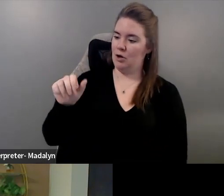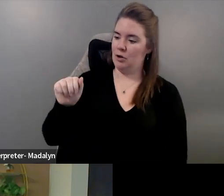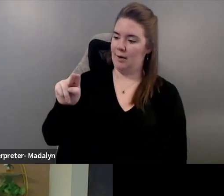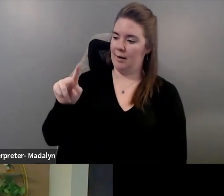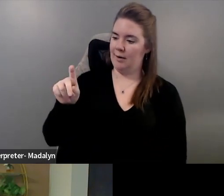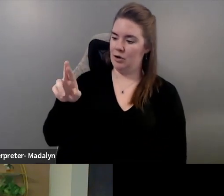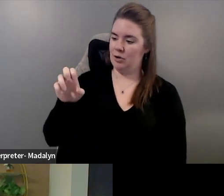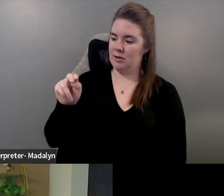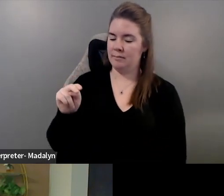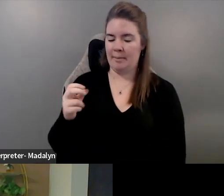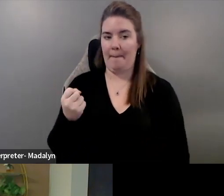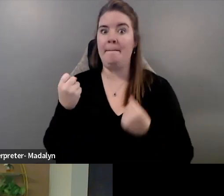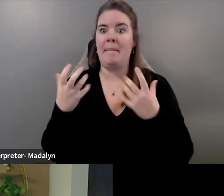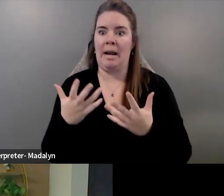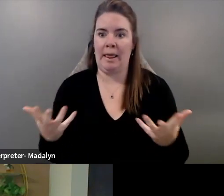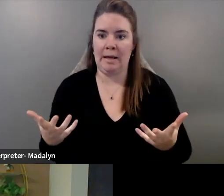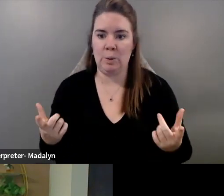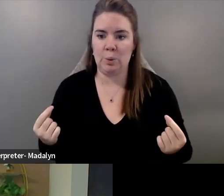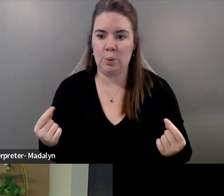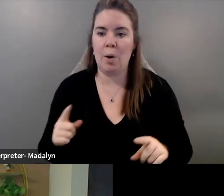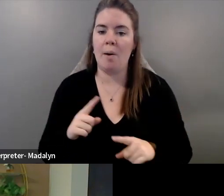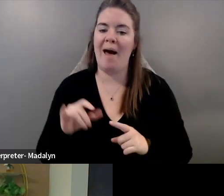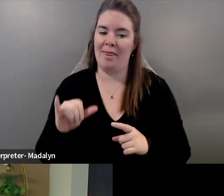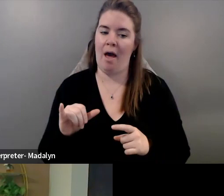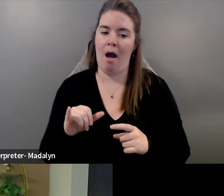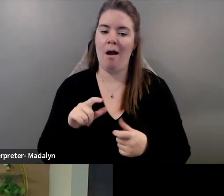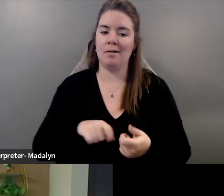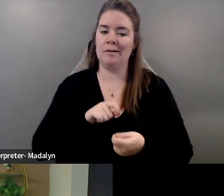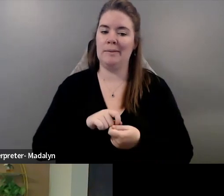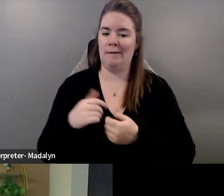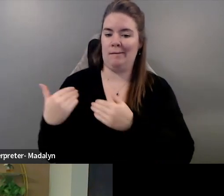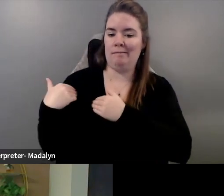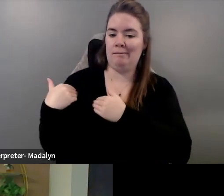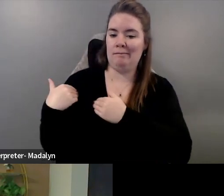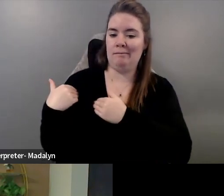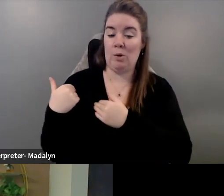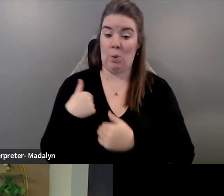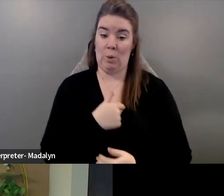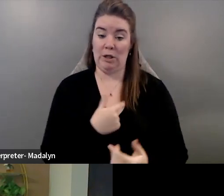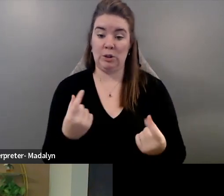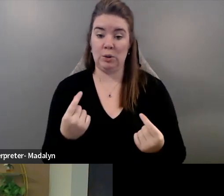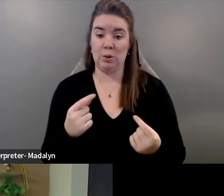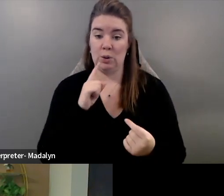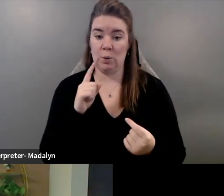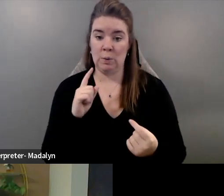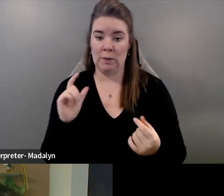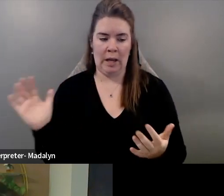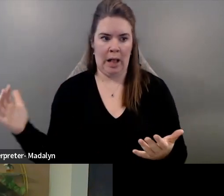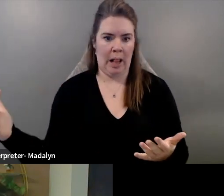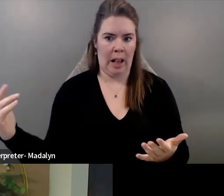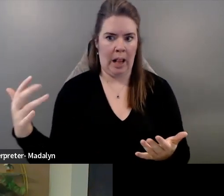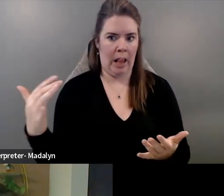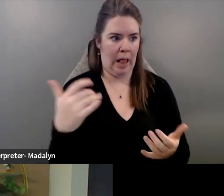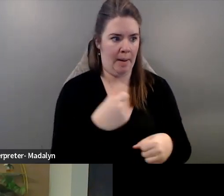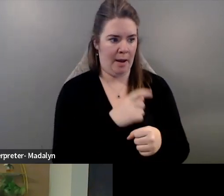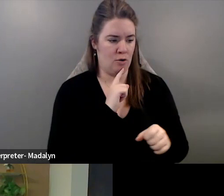stuff besides, but that's a lot of what our job is, you know, herding cats and making sure everyone's doing what they need to do to